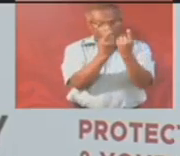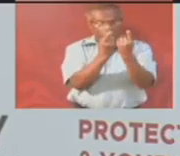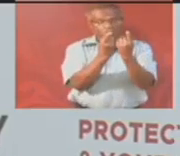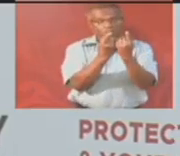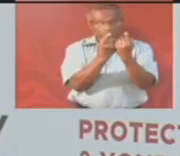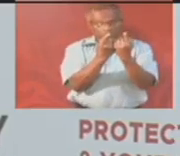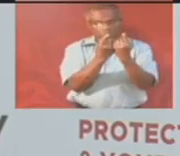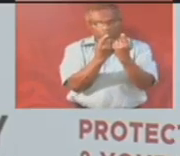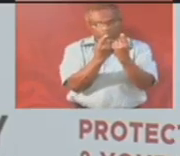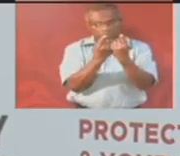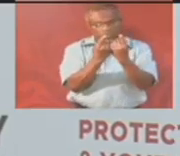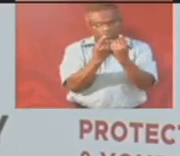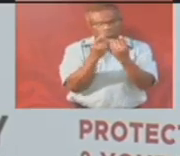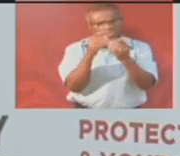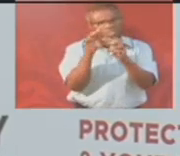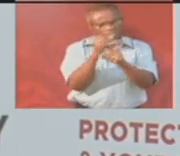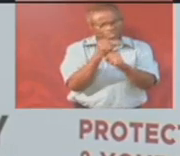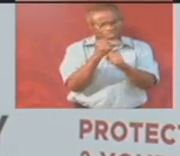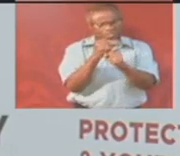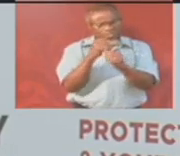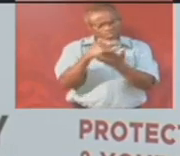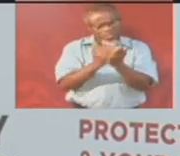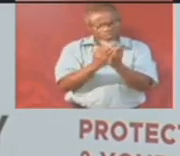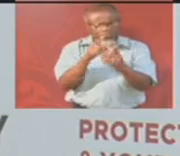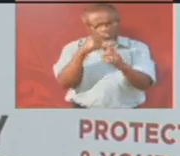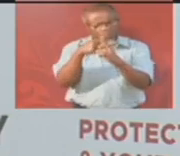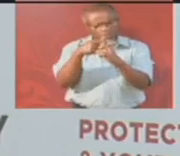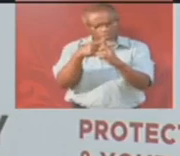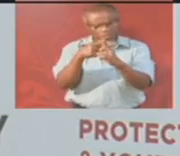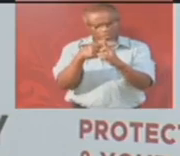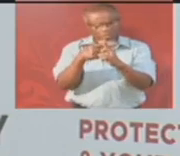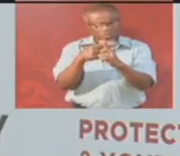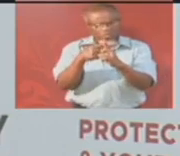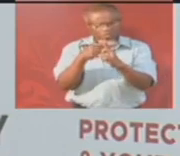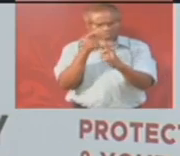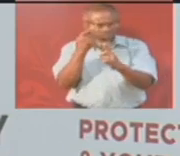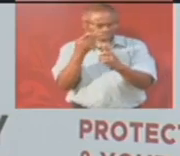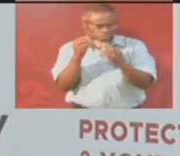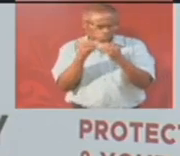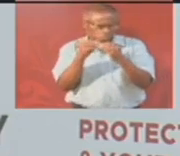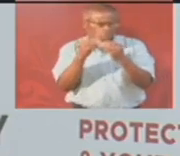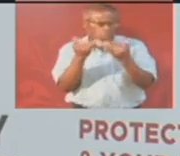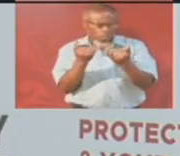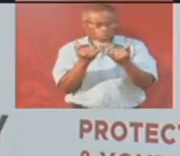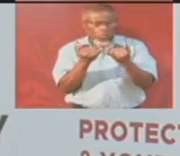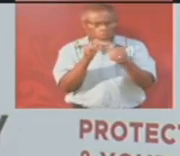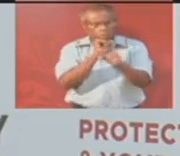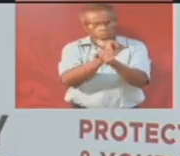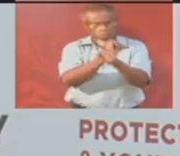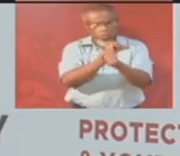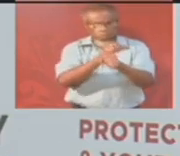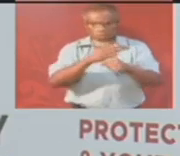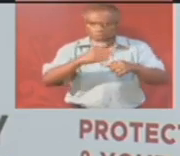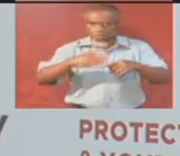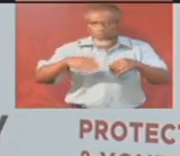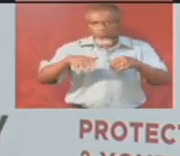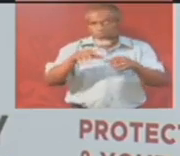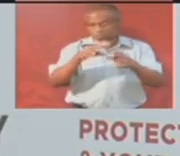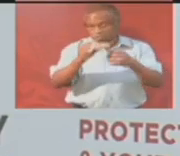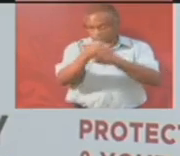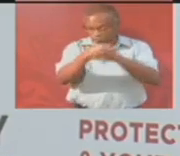know. So different divisions, we're now seeing infections in the workplace occurring, and we take it on a case-to-case basis based